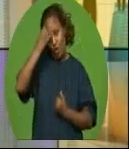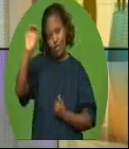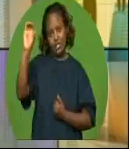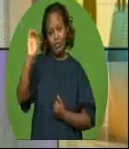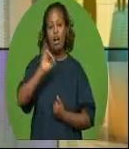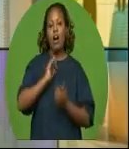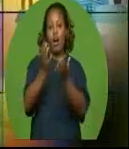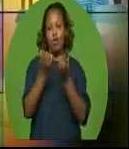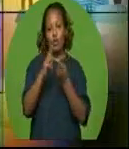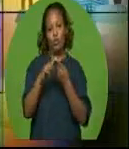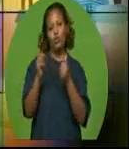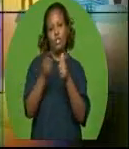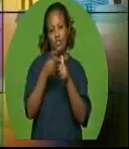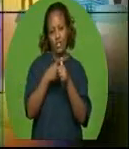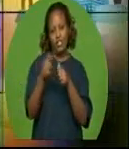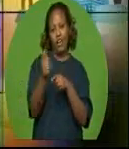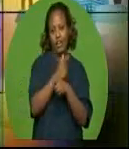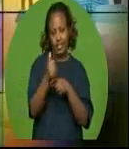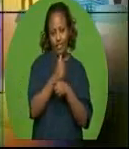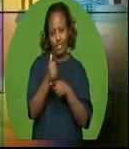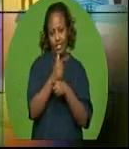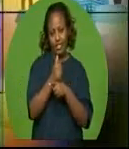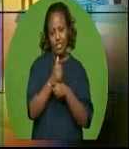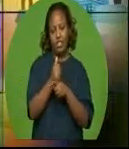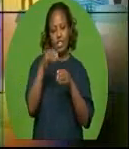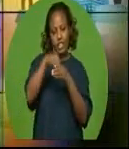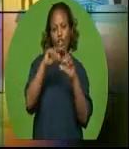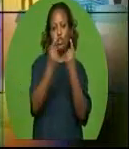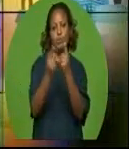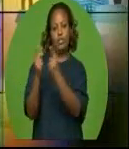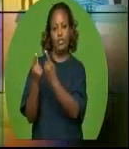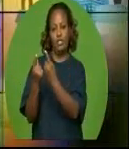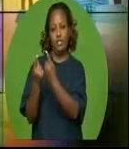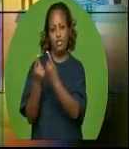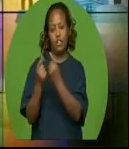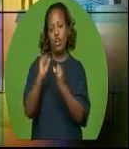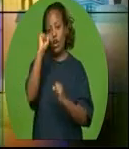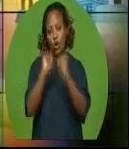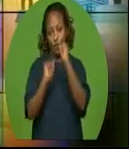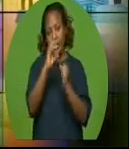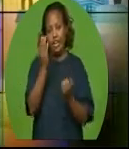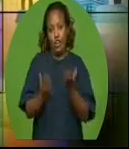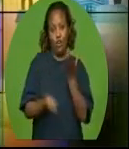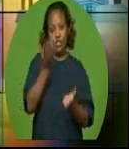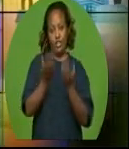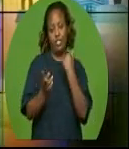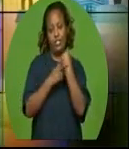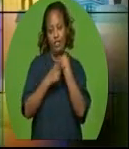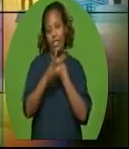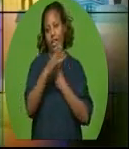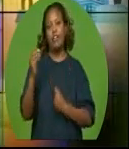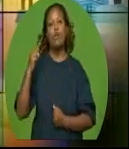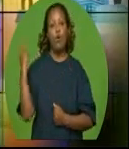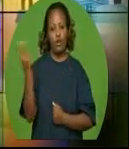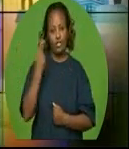understanding of the concept, I want you to do the first activity in groups. Compare and